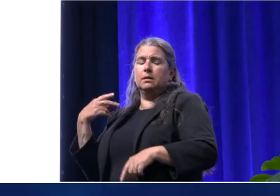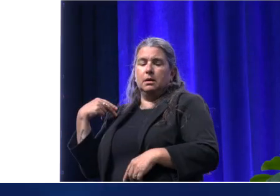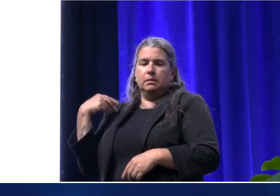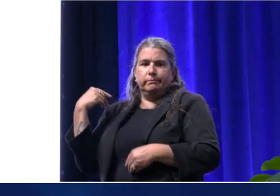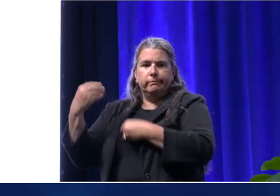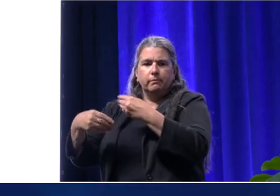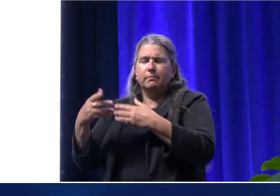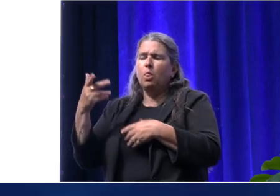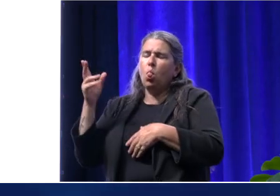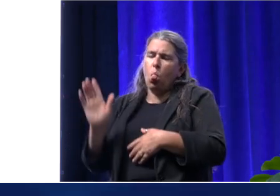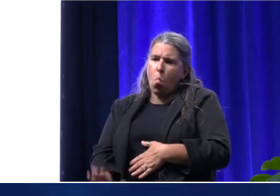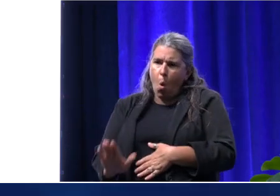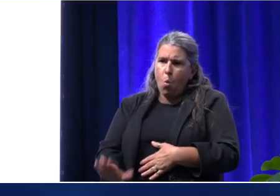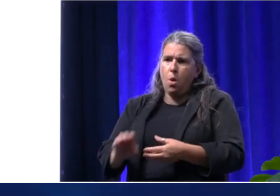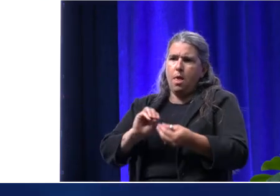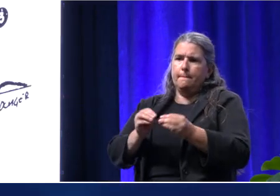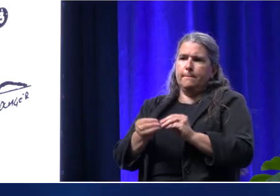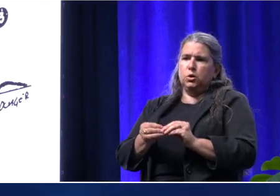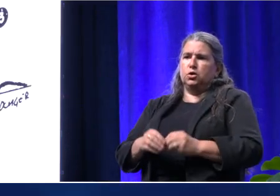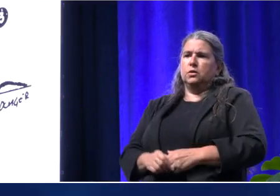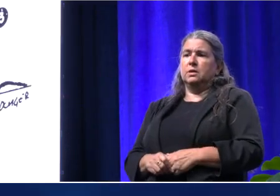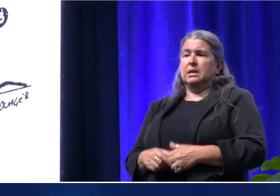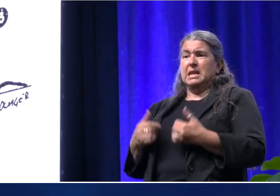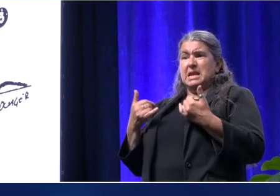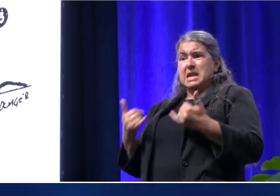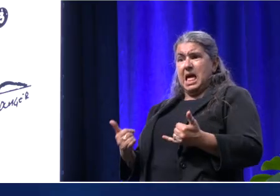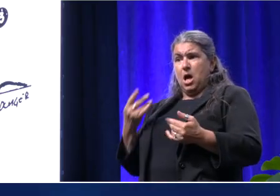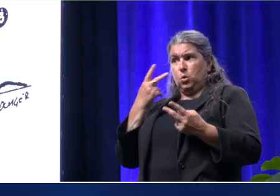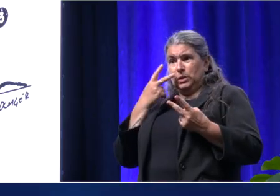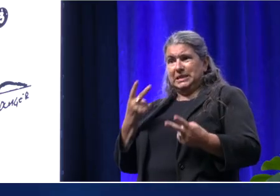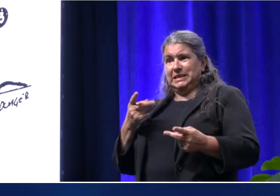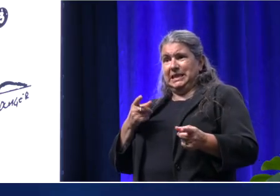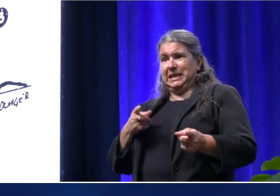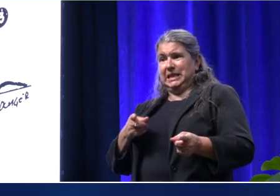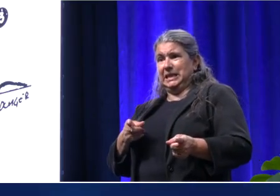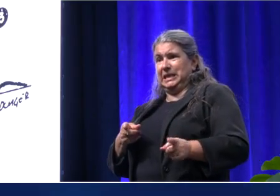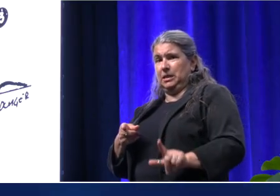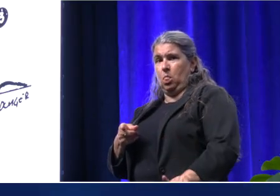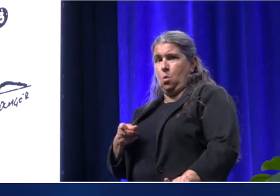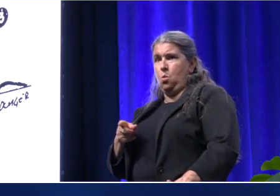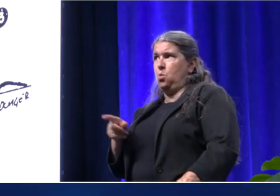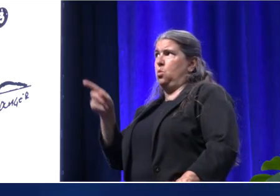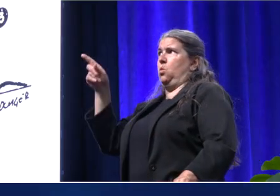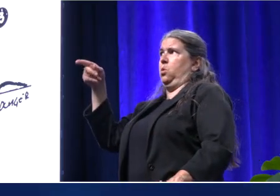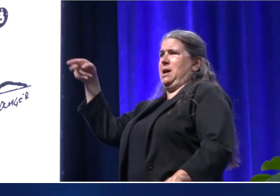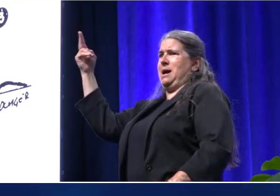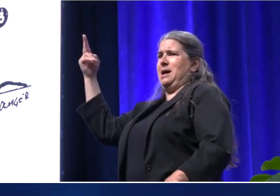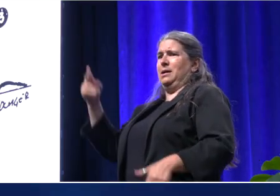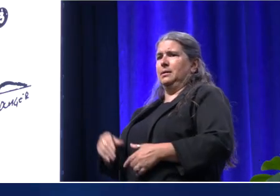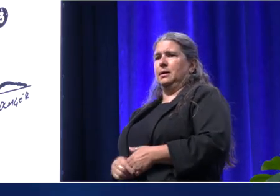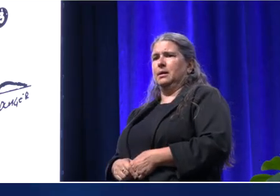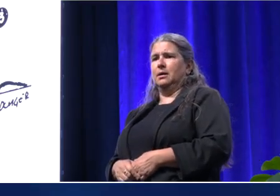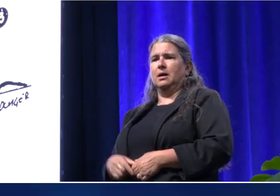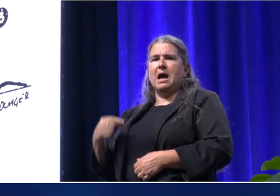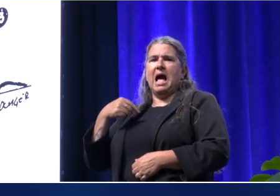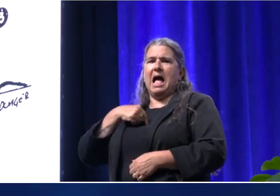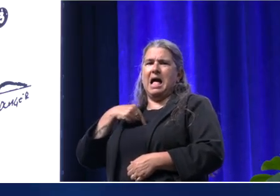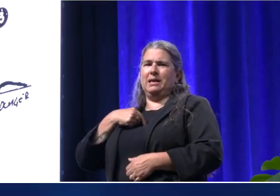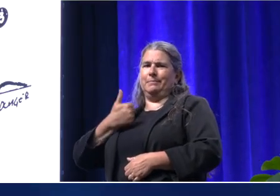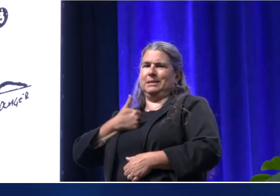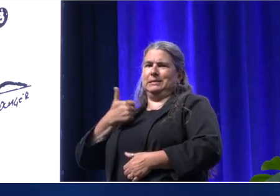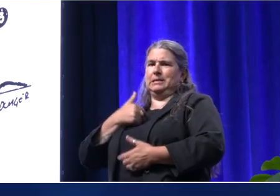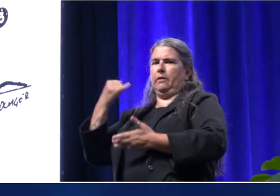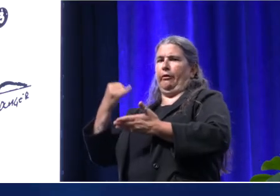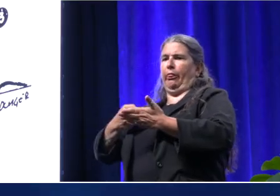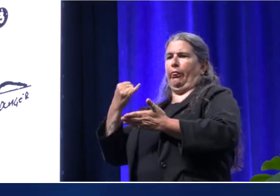would hold on a national level. And so I'm going to show you a graph in just a minute, but I drew this because I find it easier